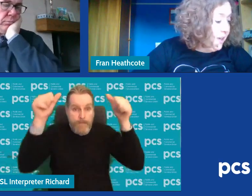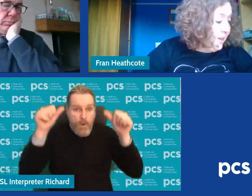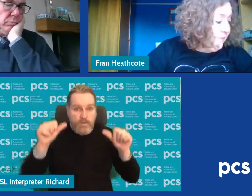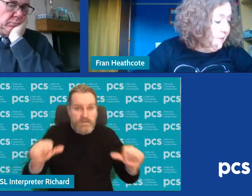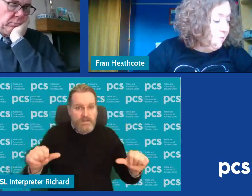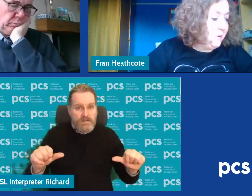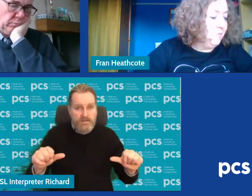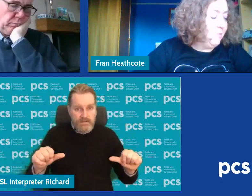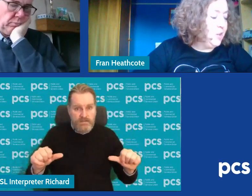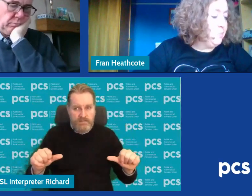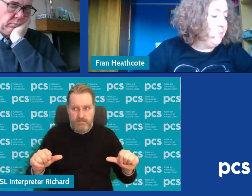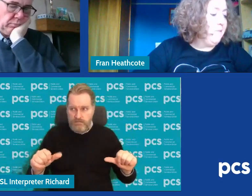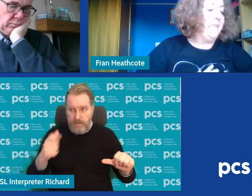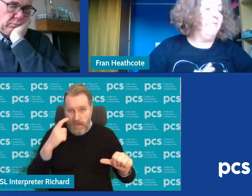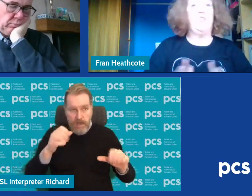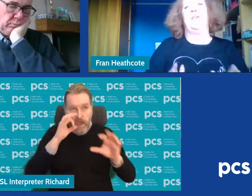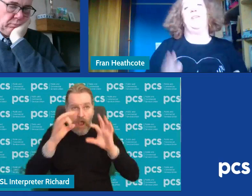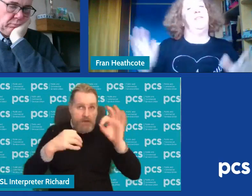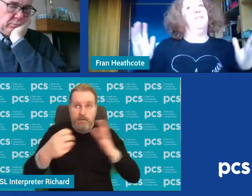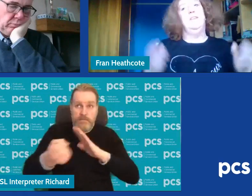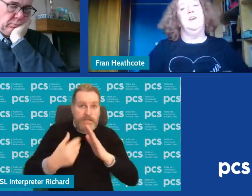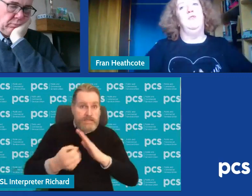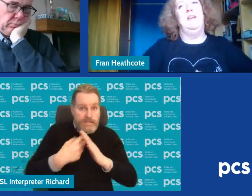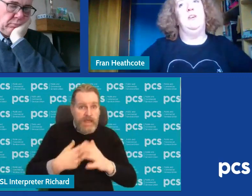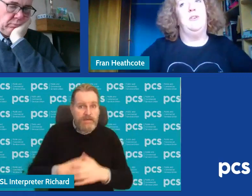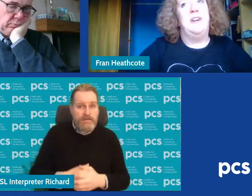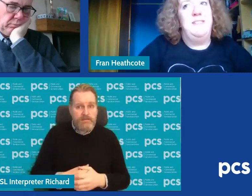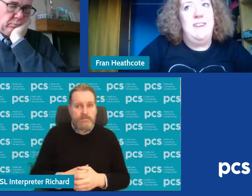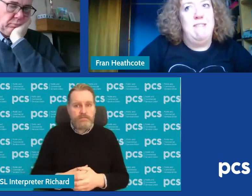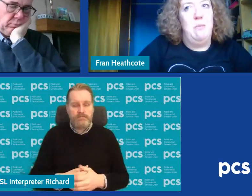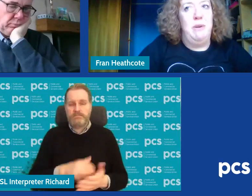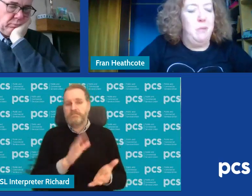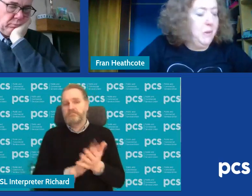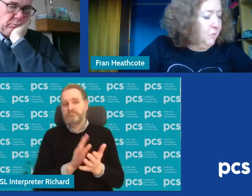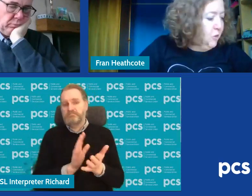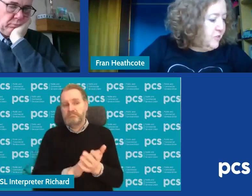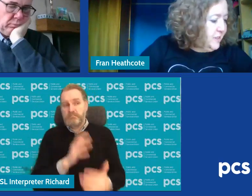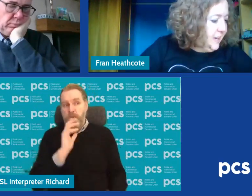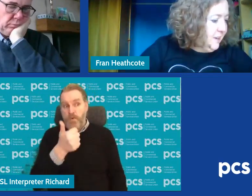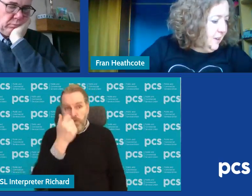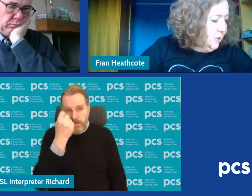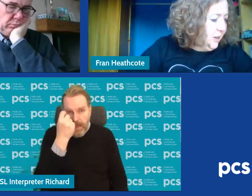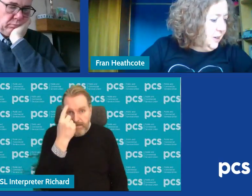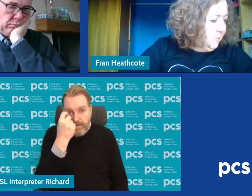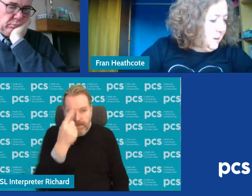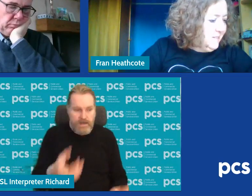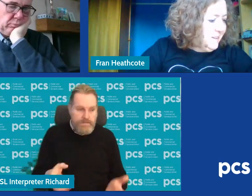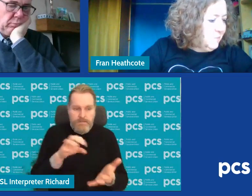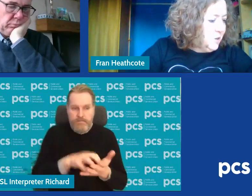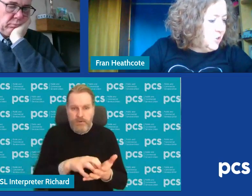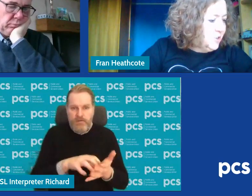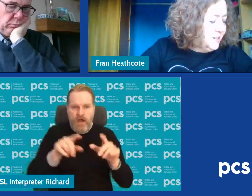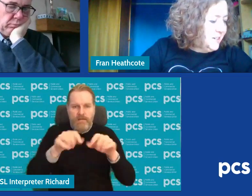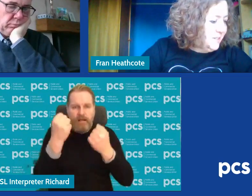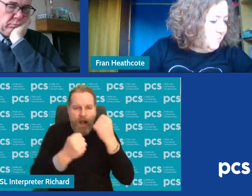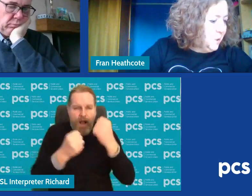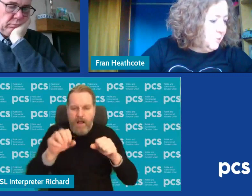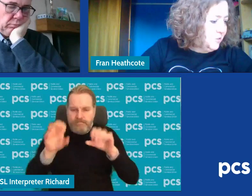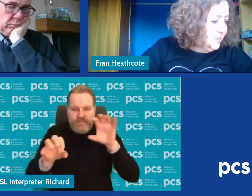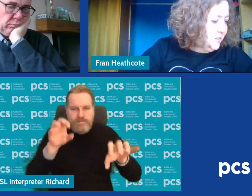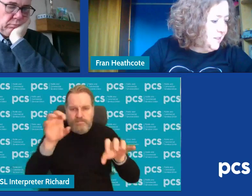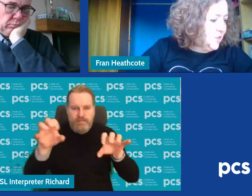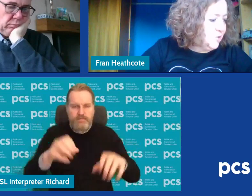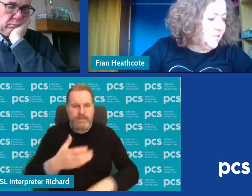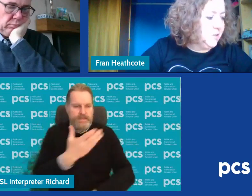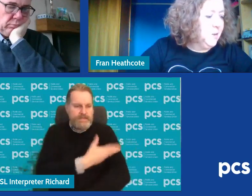in a work environment? Rachel Berry. And Rachel, that's a really good idea. And we're constantly looking at PCS merchandise and